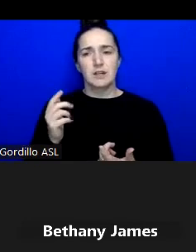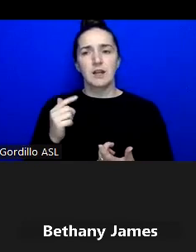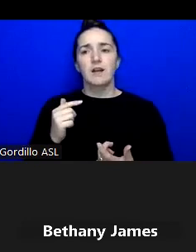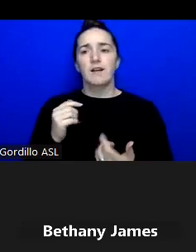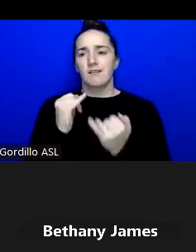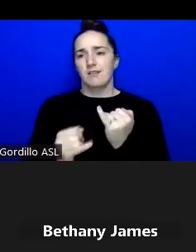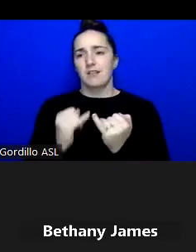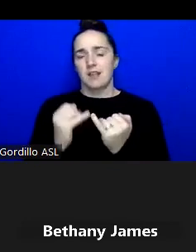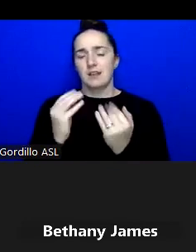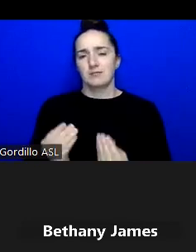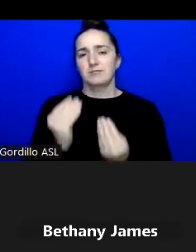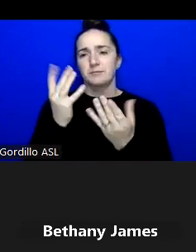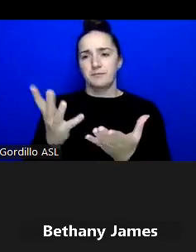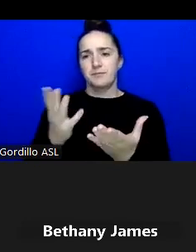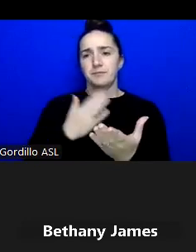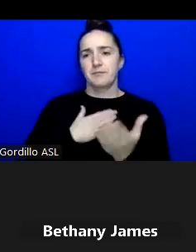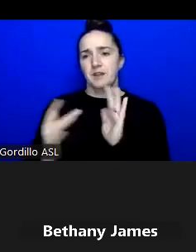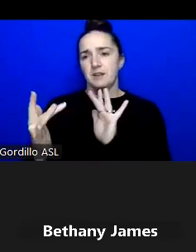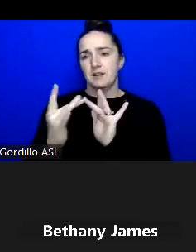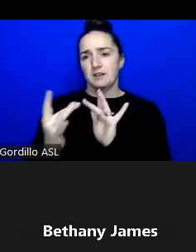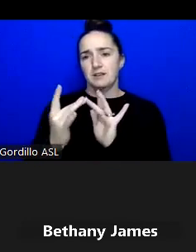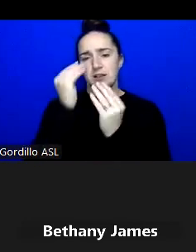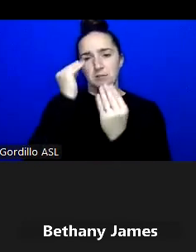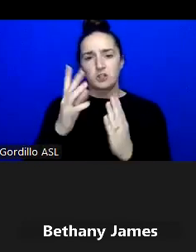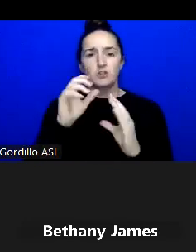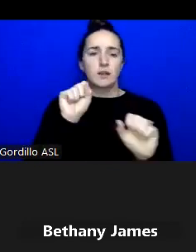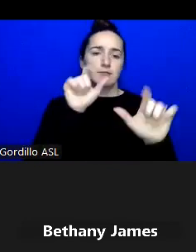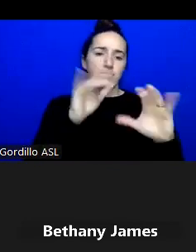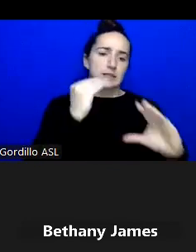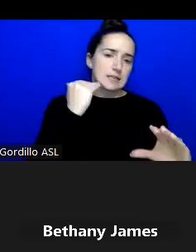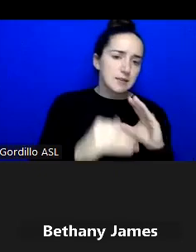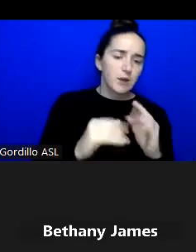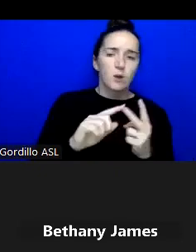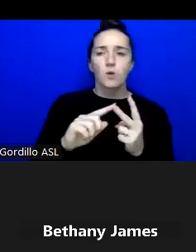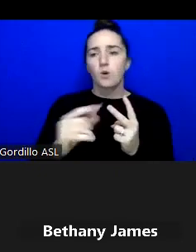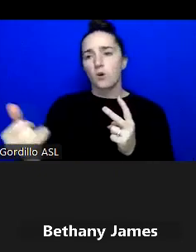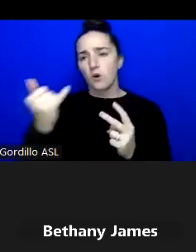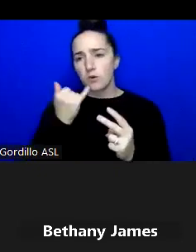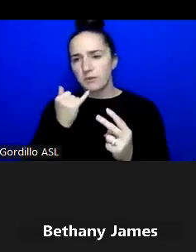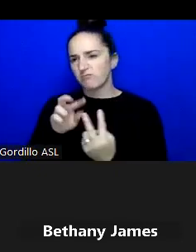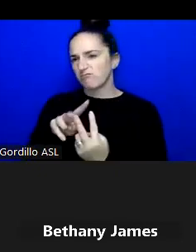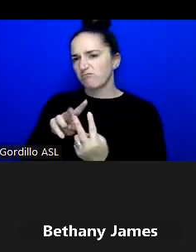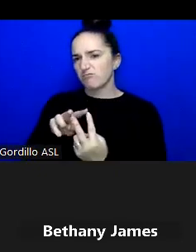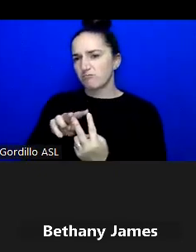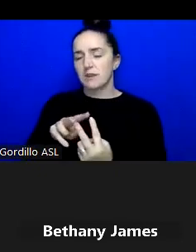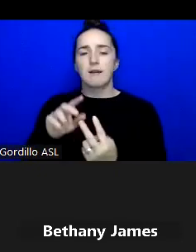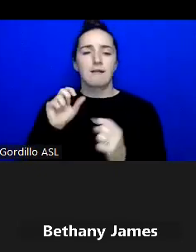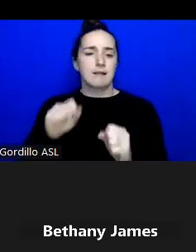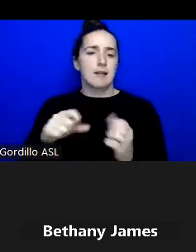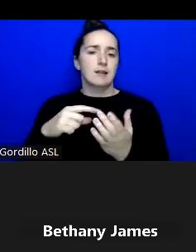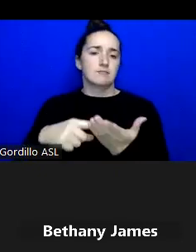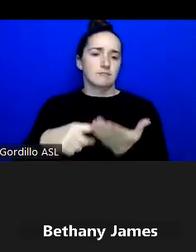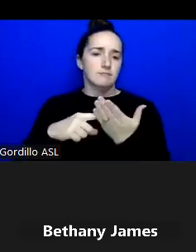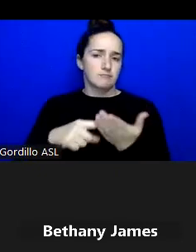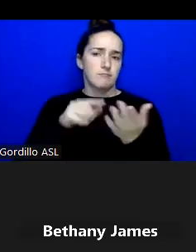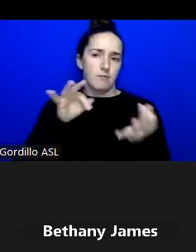contact information at the end. You're welcome to send me an email or give me a call, and I'm happy to discuss things further with you.